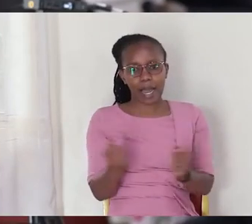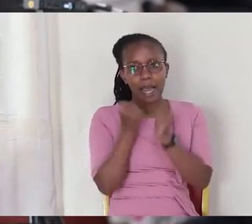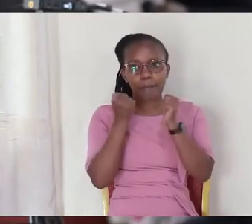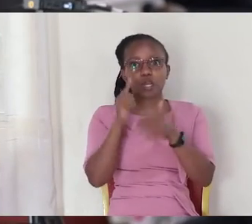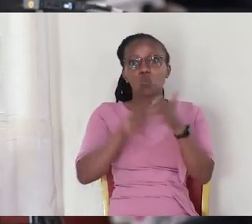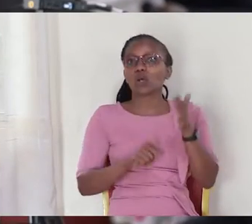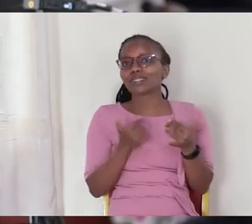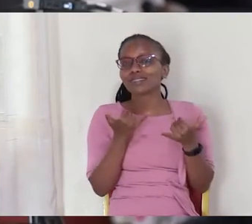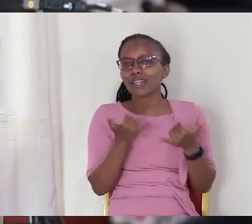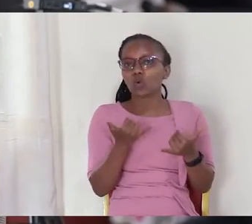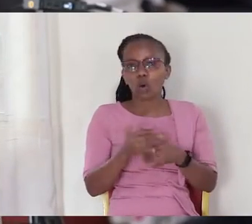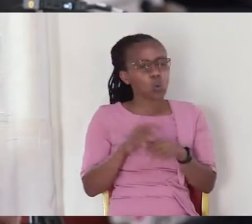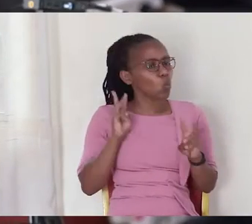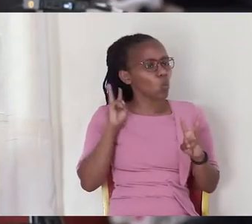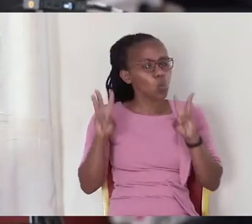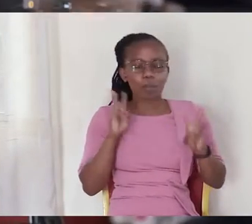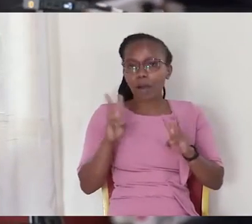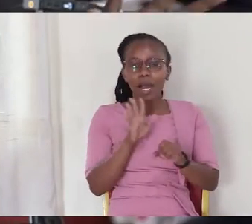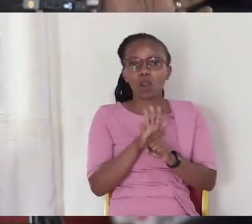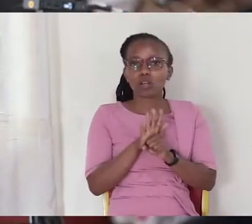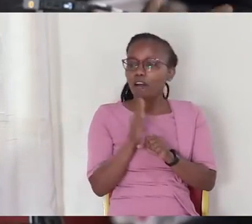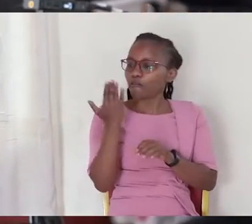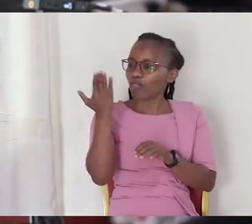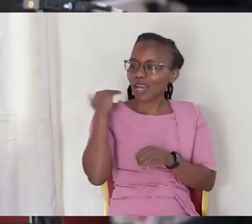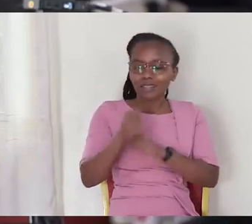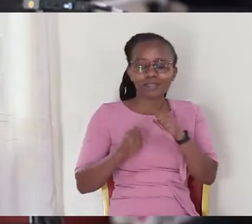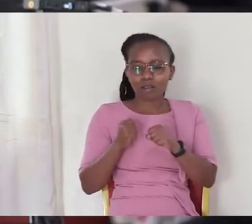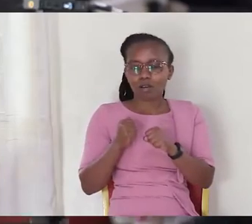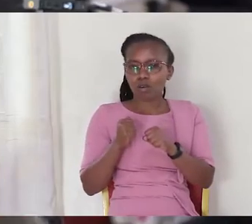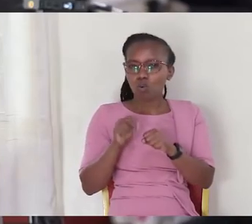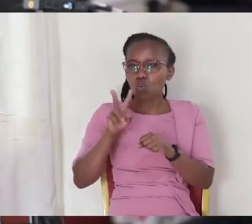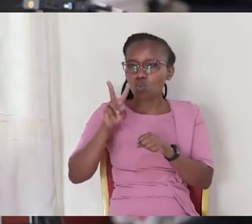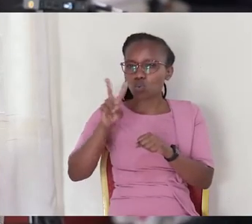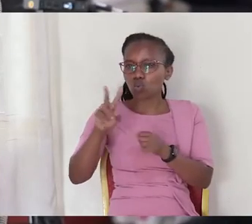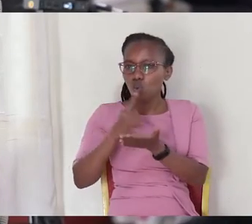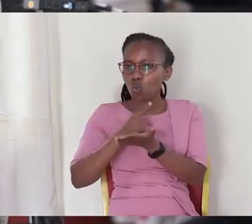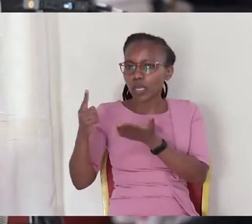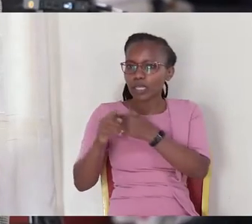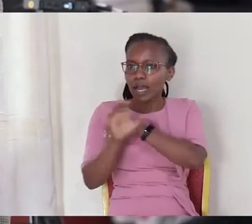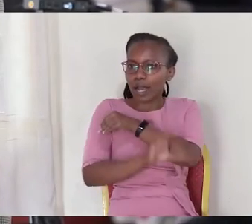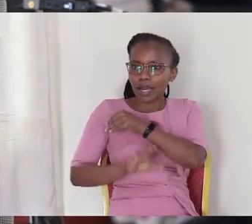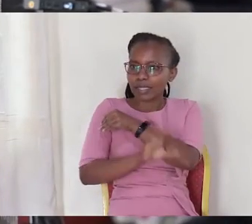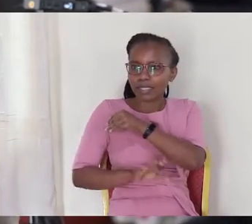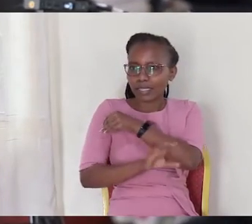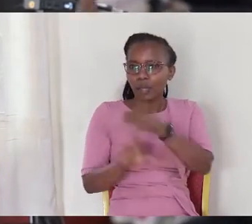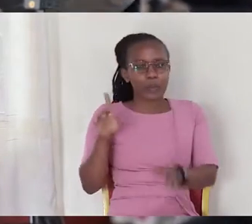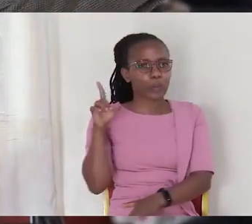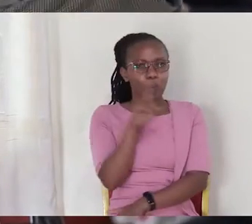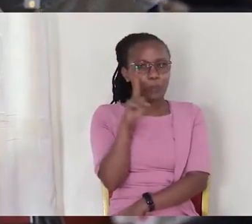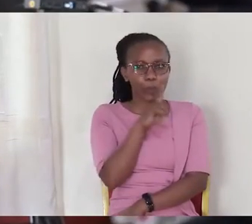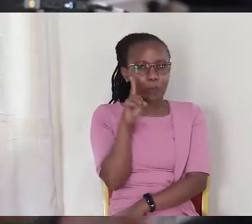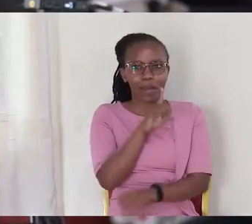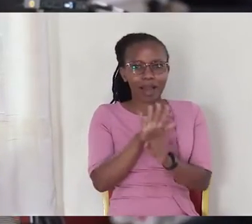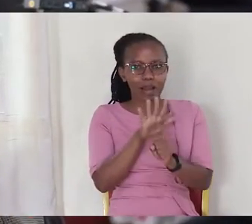is extremely worrying. Just for the last 2 weeks, you can see the country is in a serious mess, starting